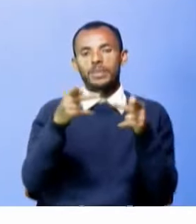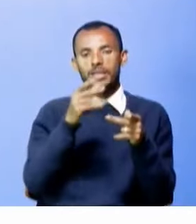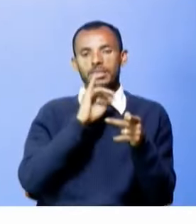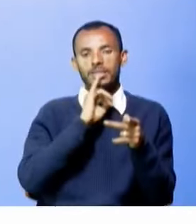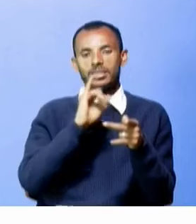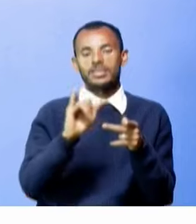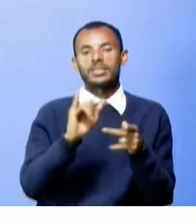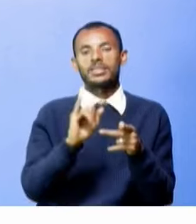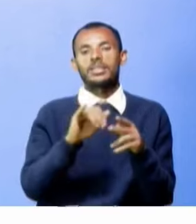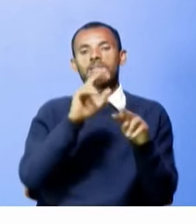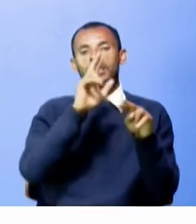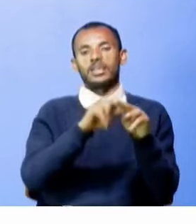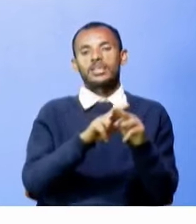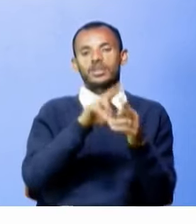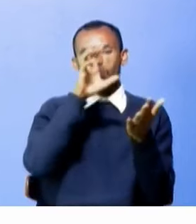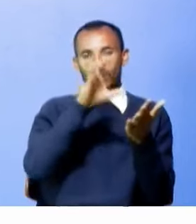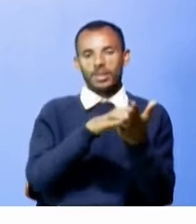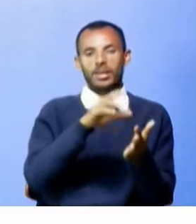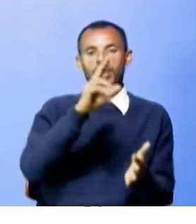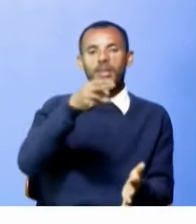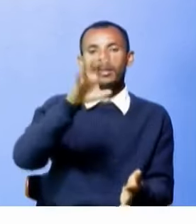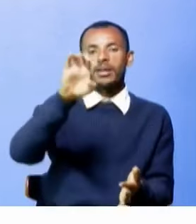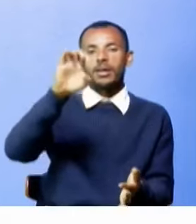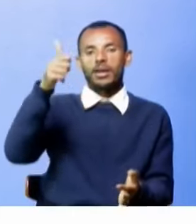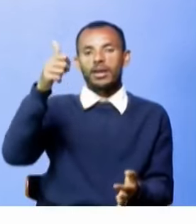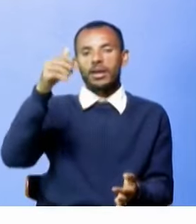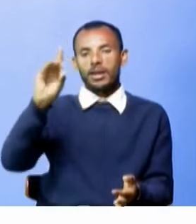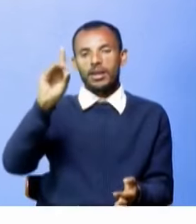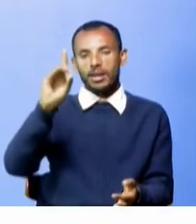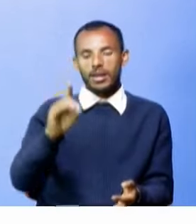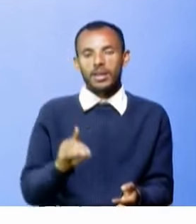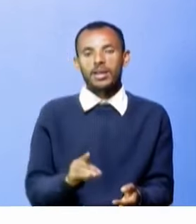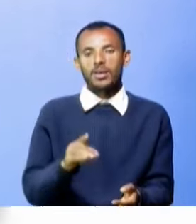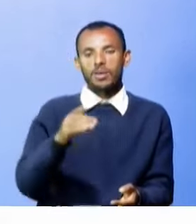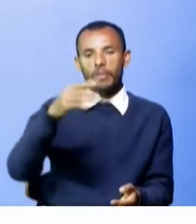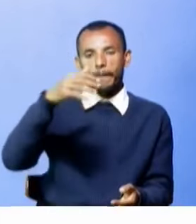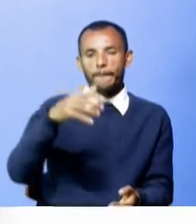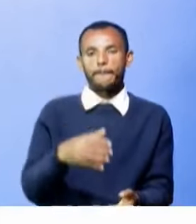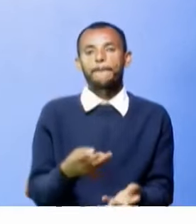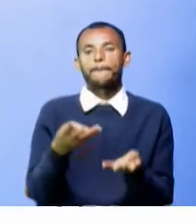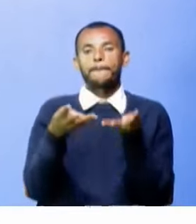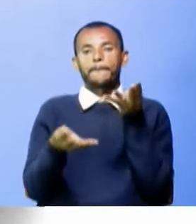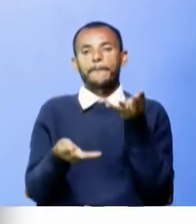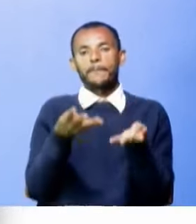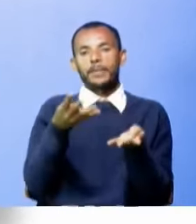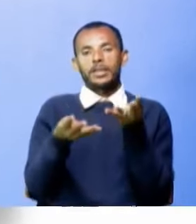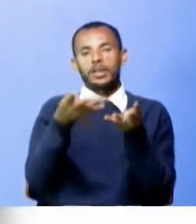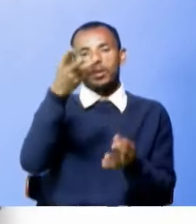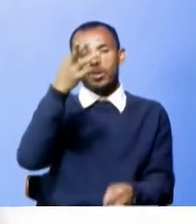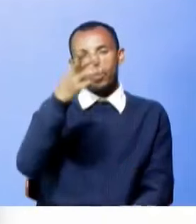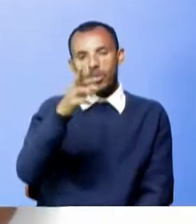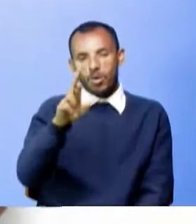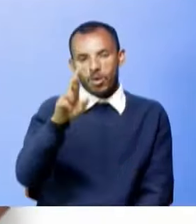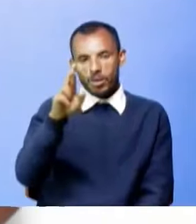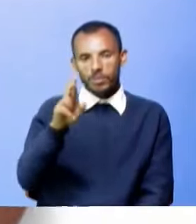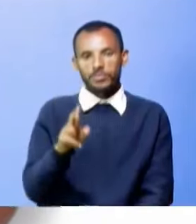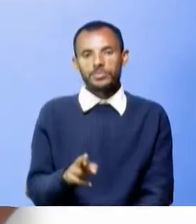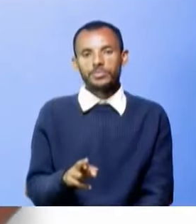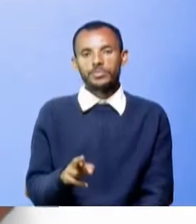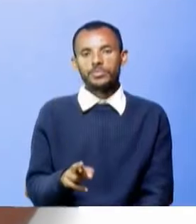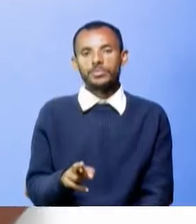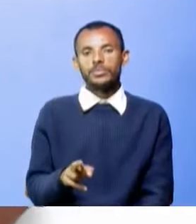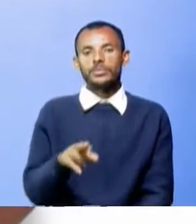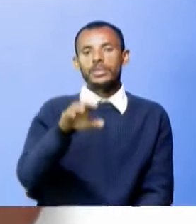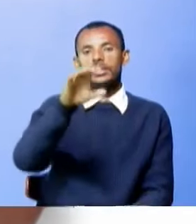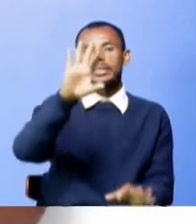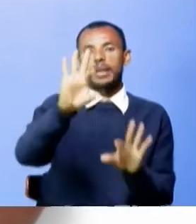set containing head and tail, okay? So I use capital S to